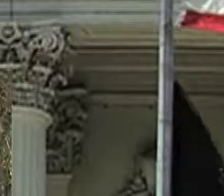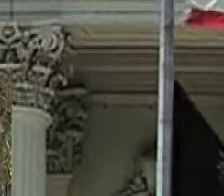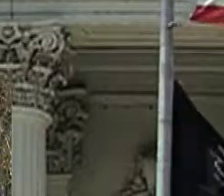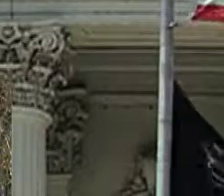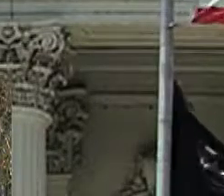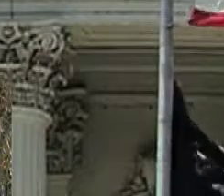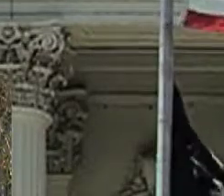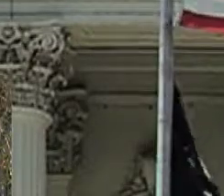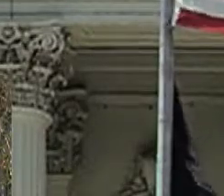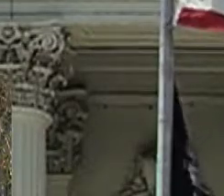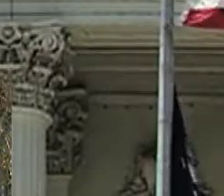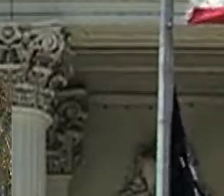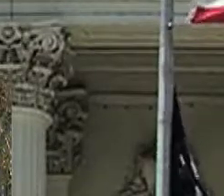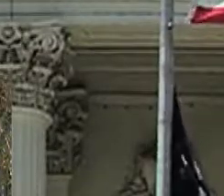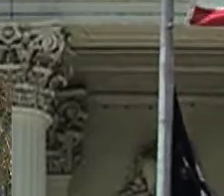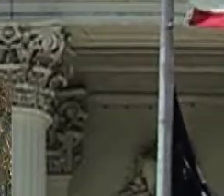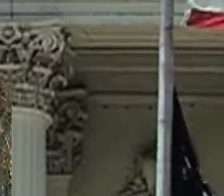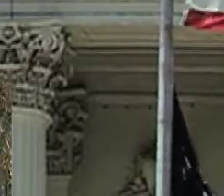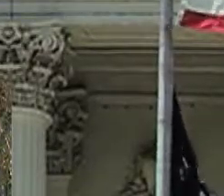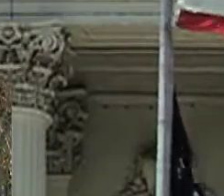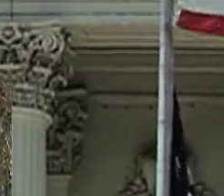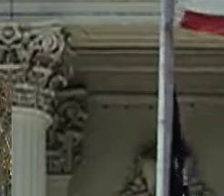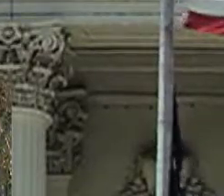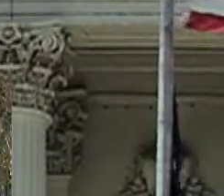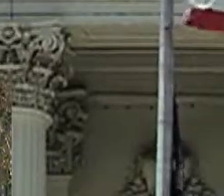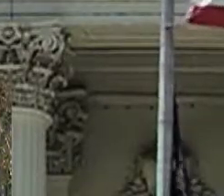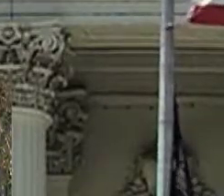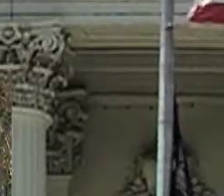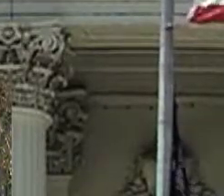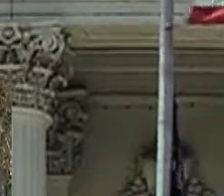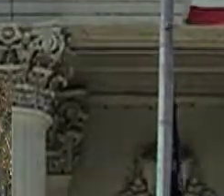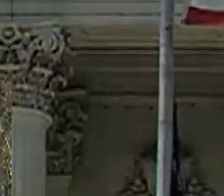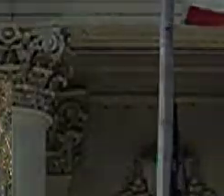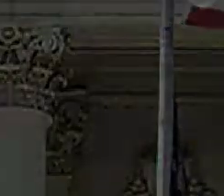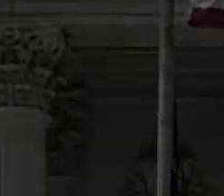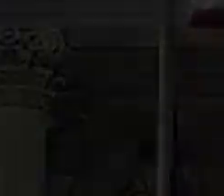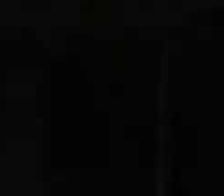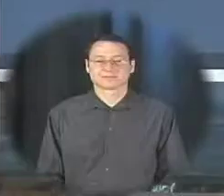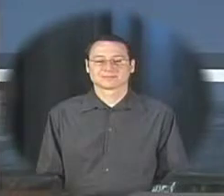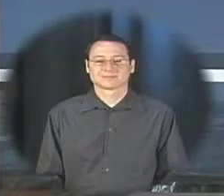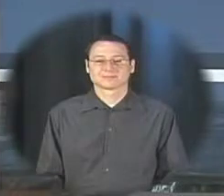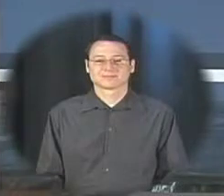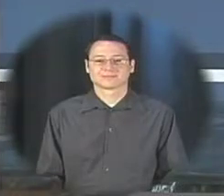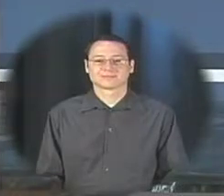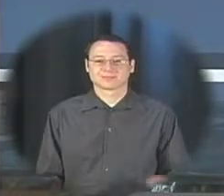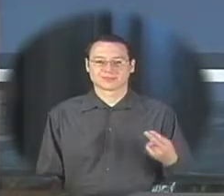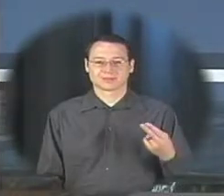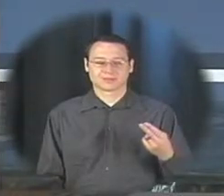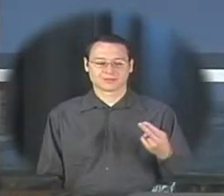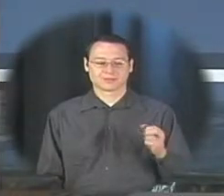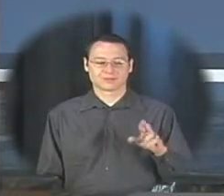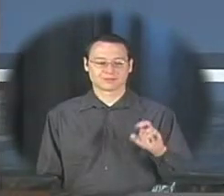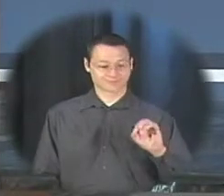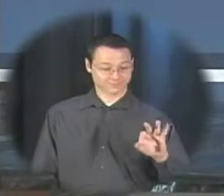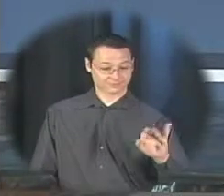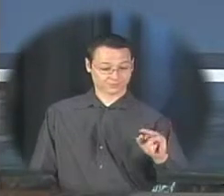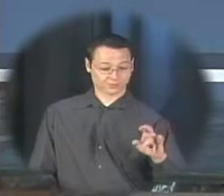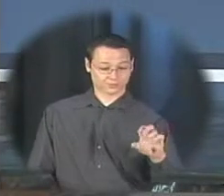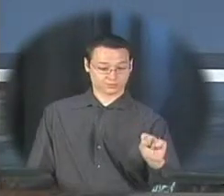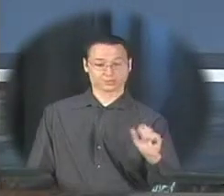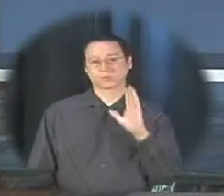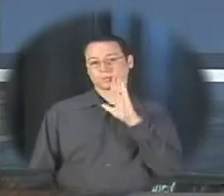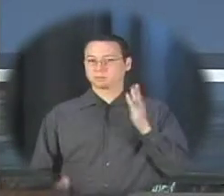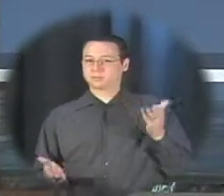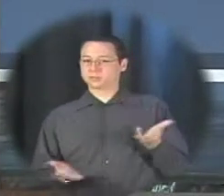remain standing for a moment of silence thank you you may now herf Jones will be on campus to deliver